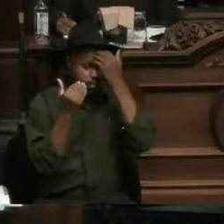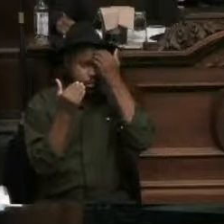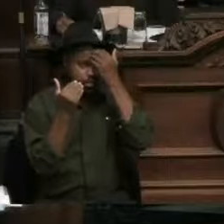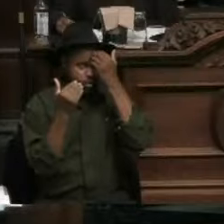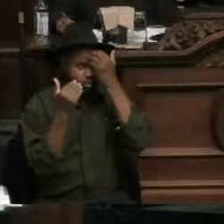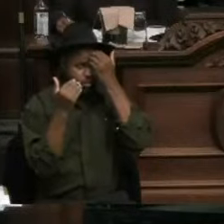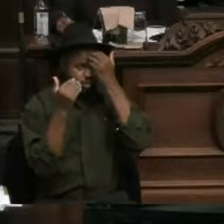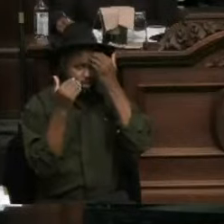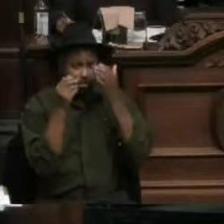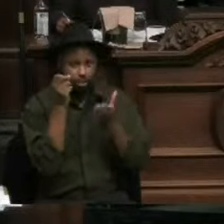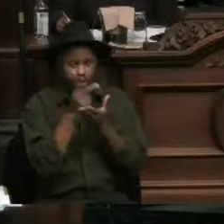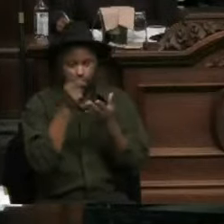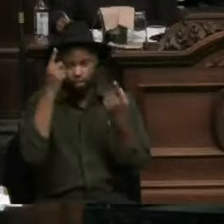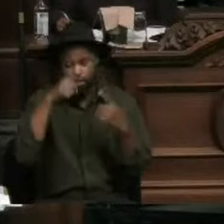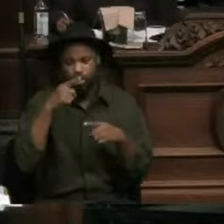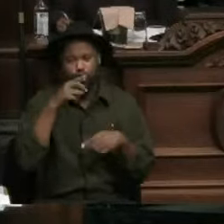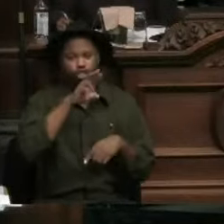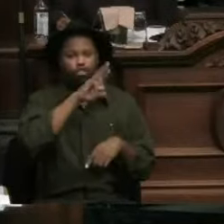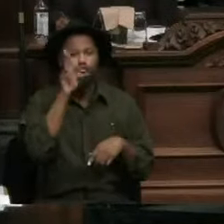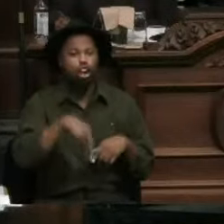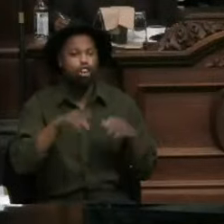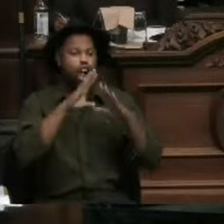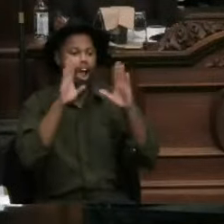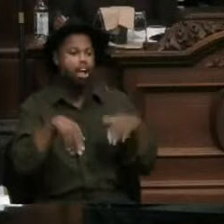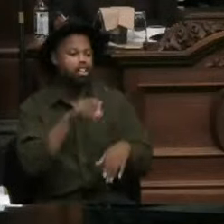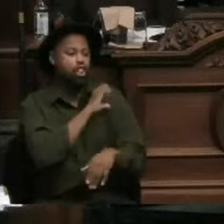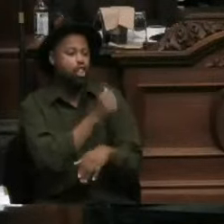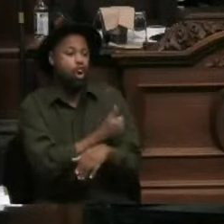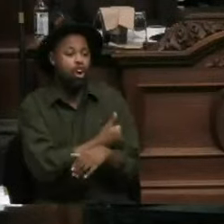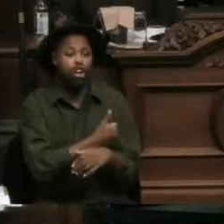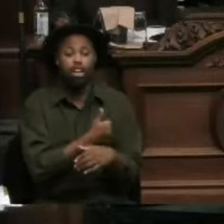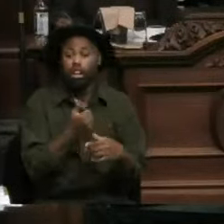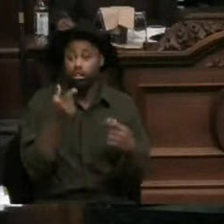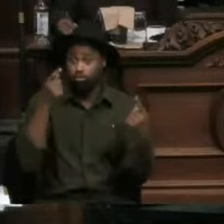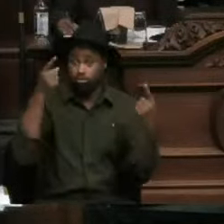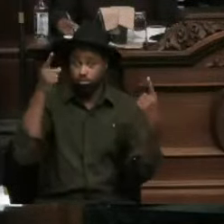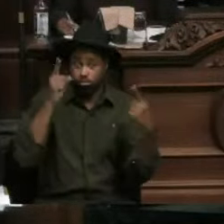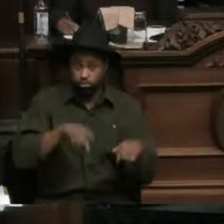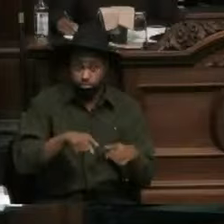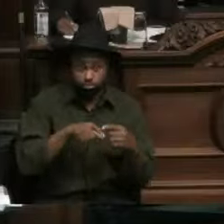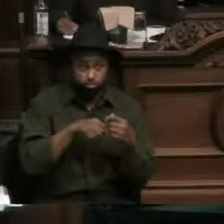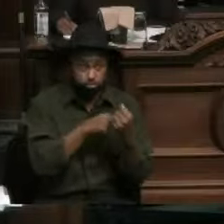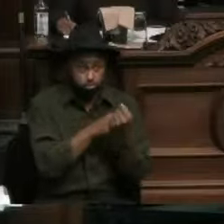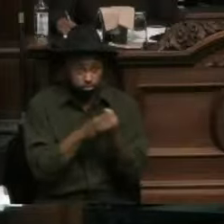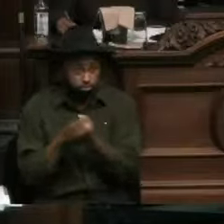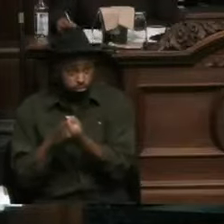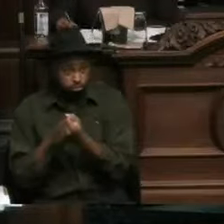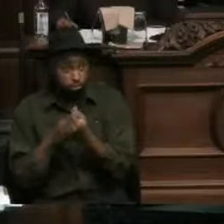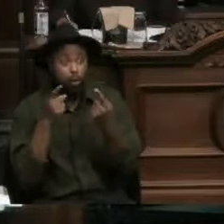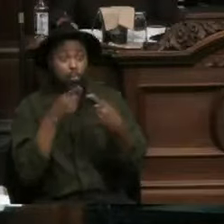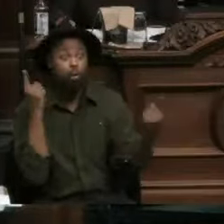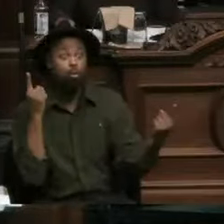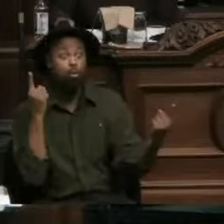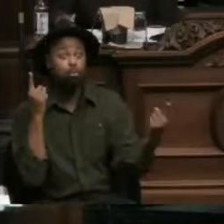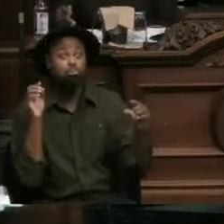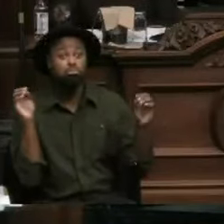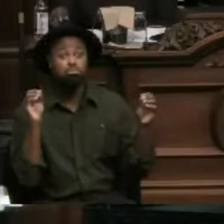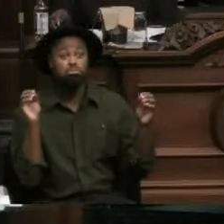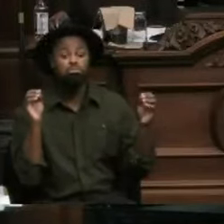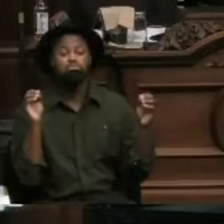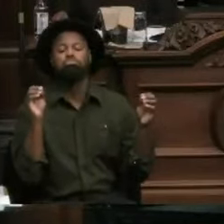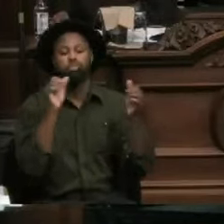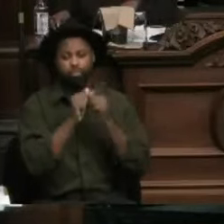intermunicipal agreement with the Rochester Housing Authority. All in favor, please say aye. Aye. Any opposed? Motion